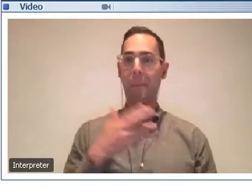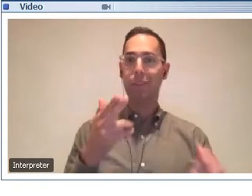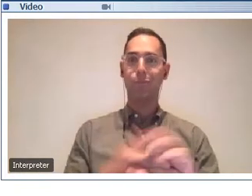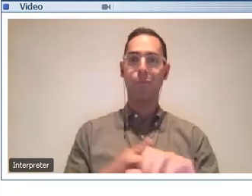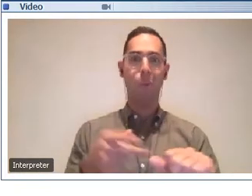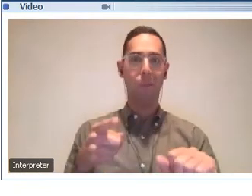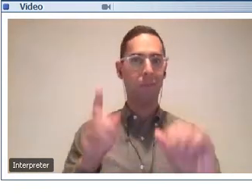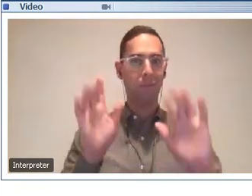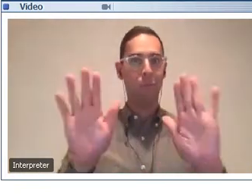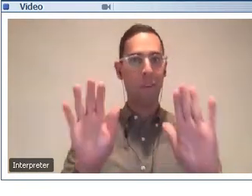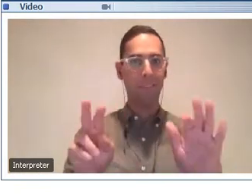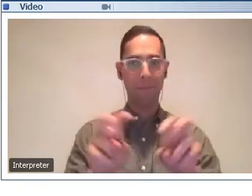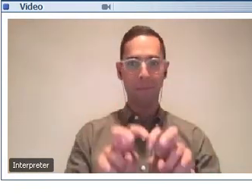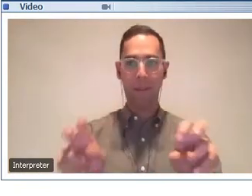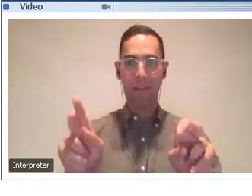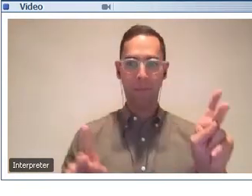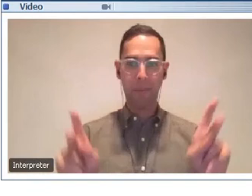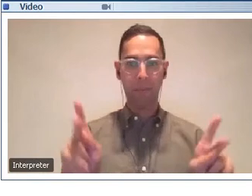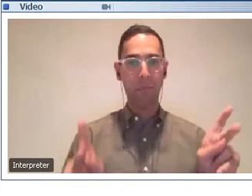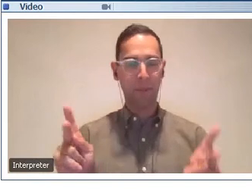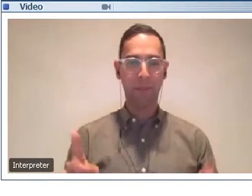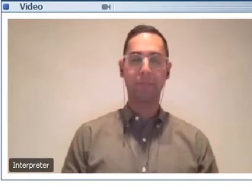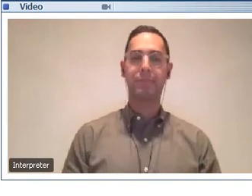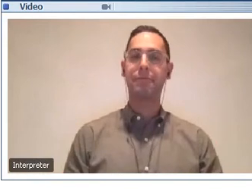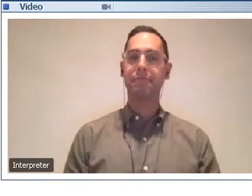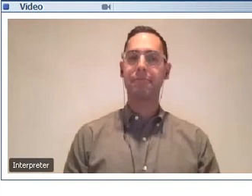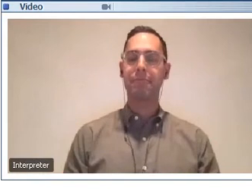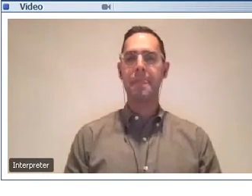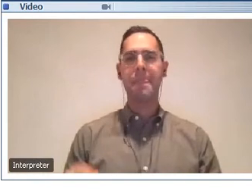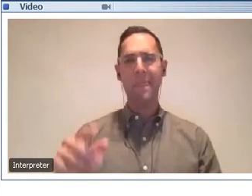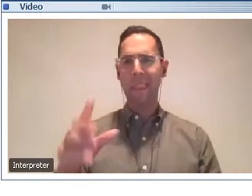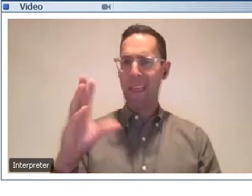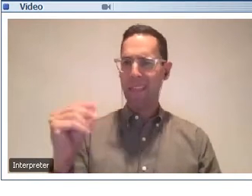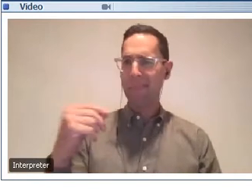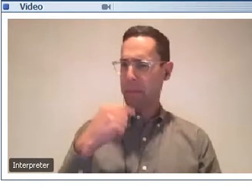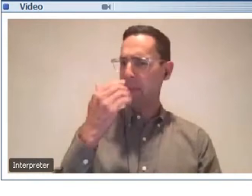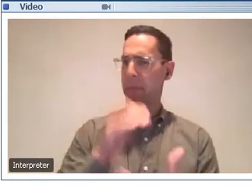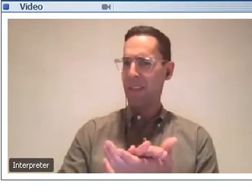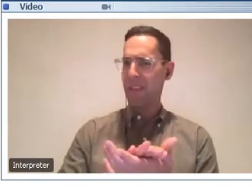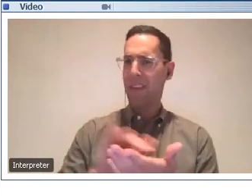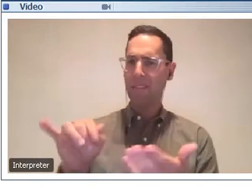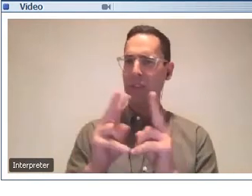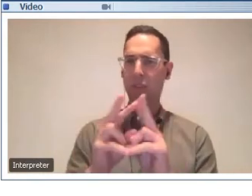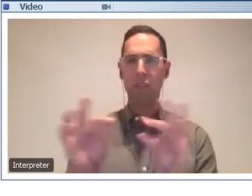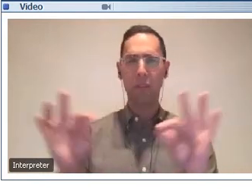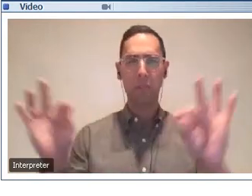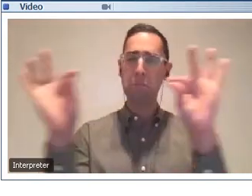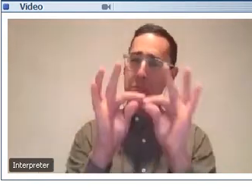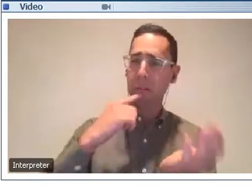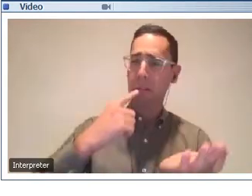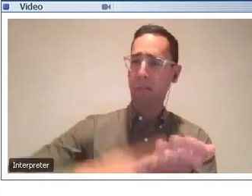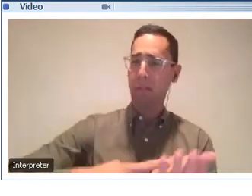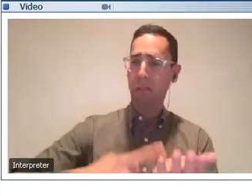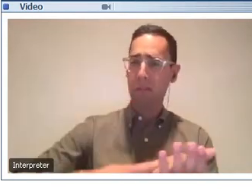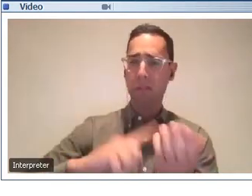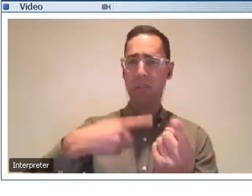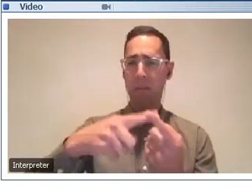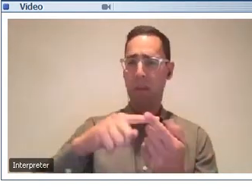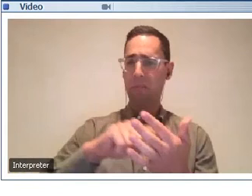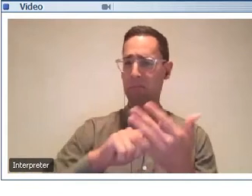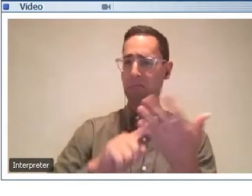phenomenal panel and truly this really critical discussion. I think for me, you know, paid leave was a part of